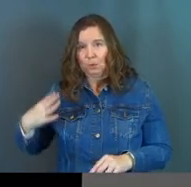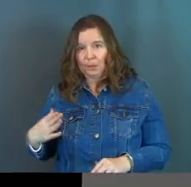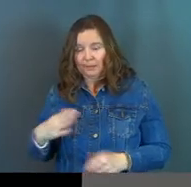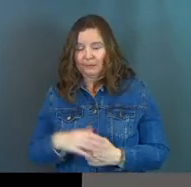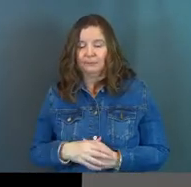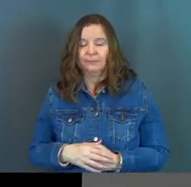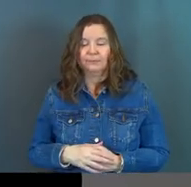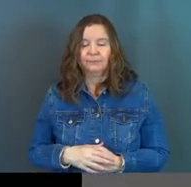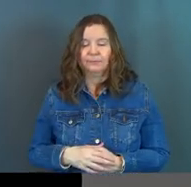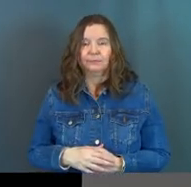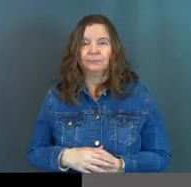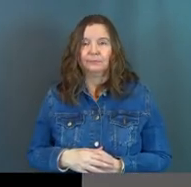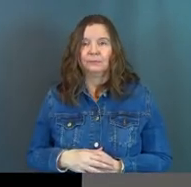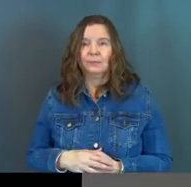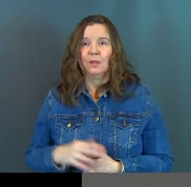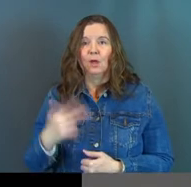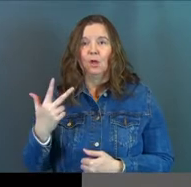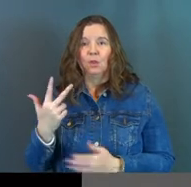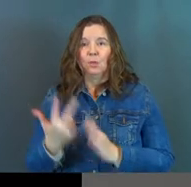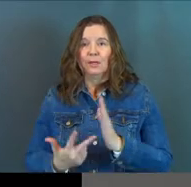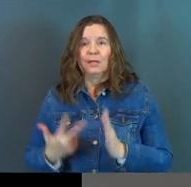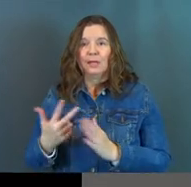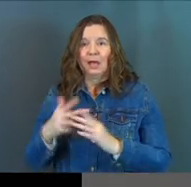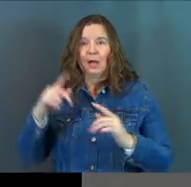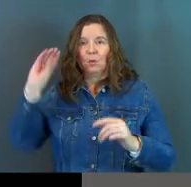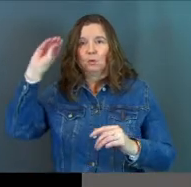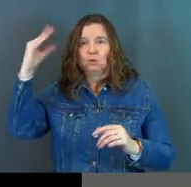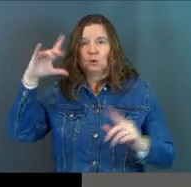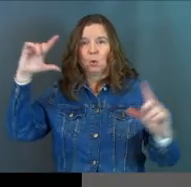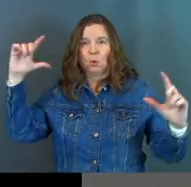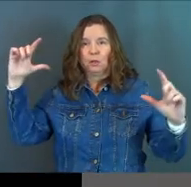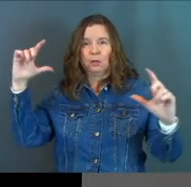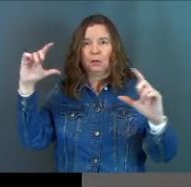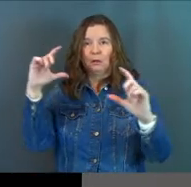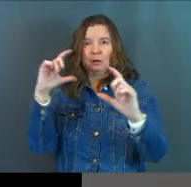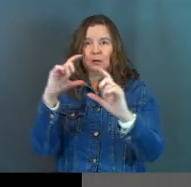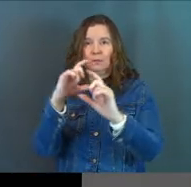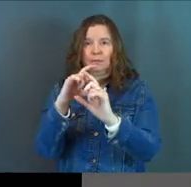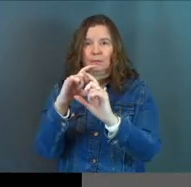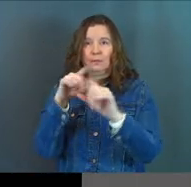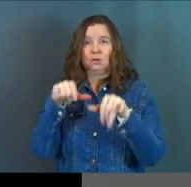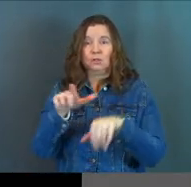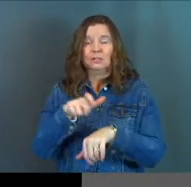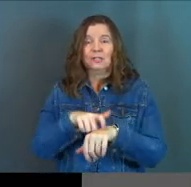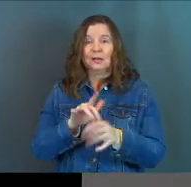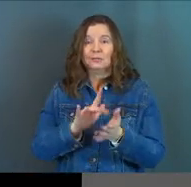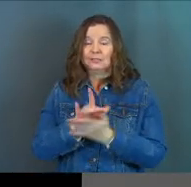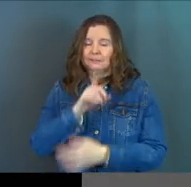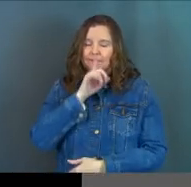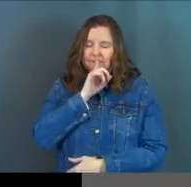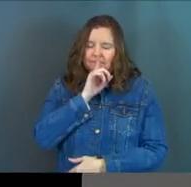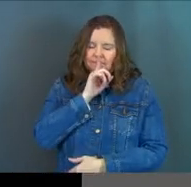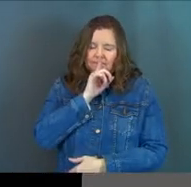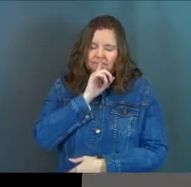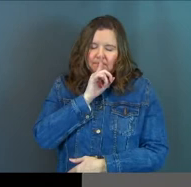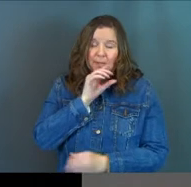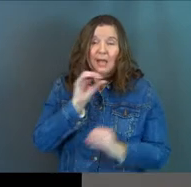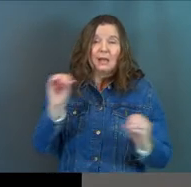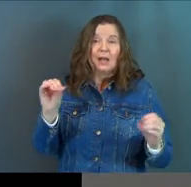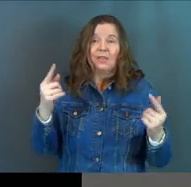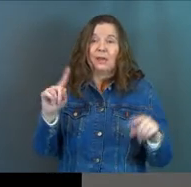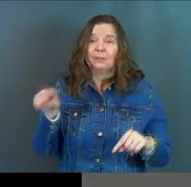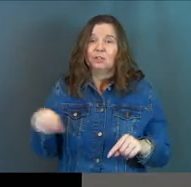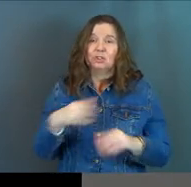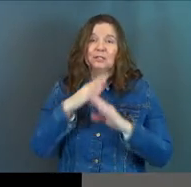historian. A three-hour solar eclipse, and during this time, Jesus says nothing and nothing else happens.